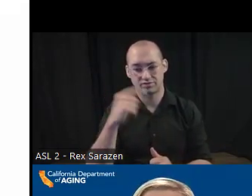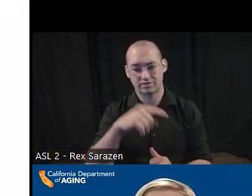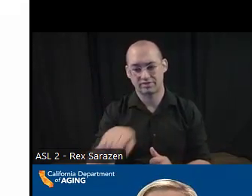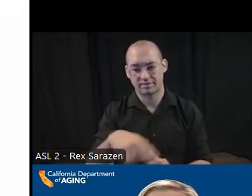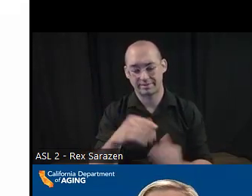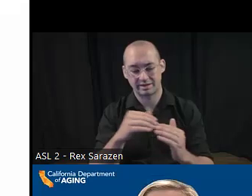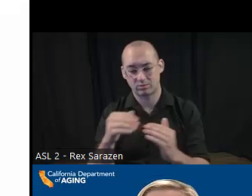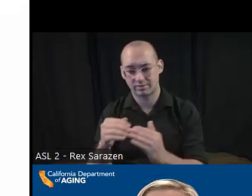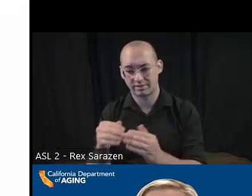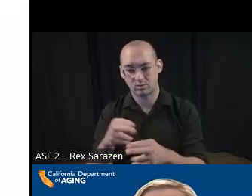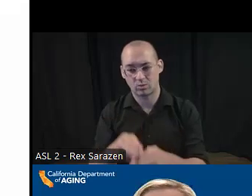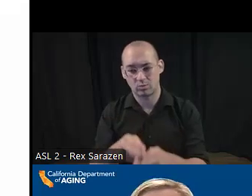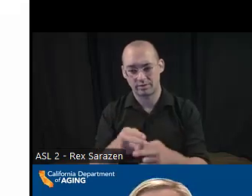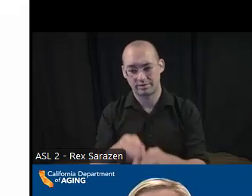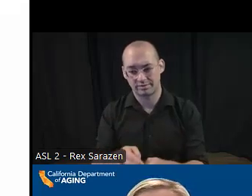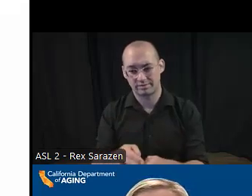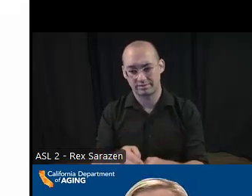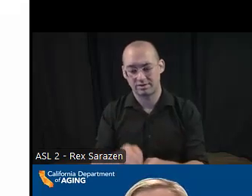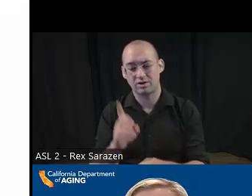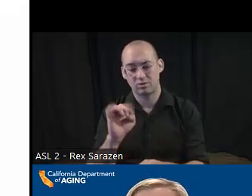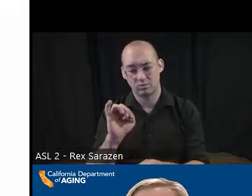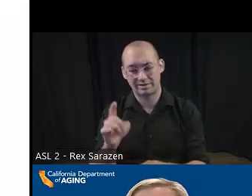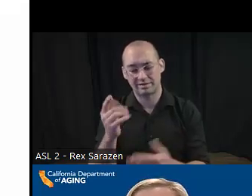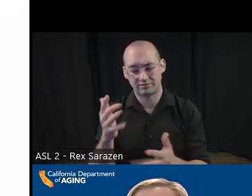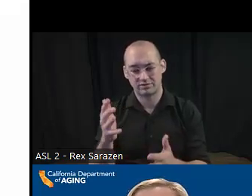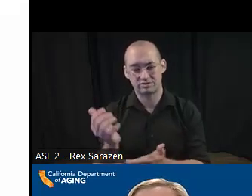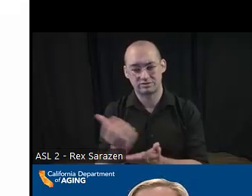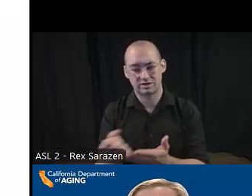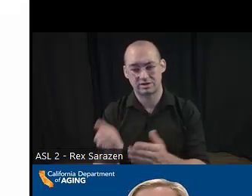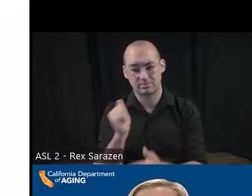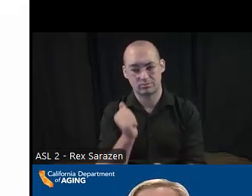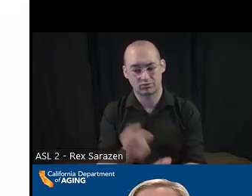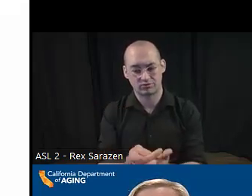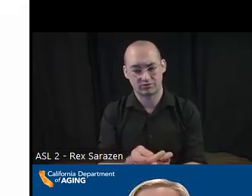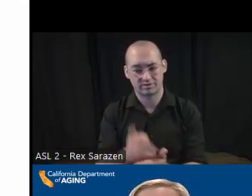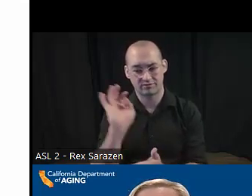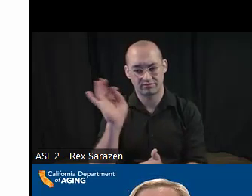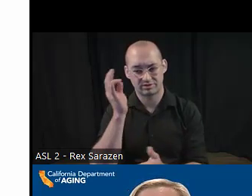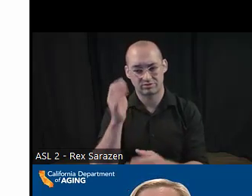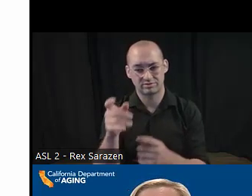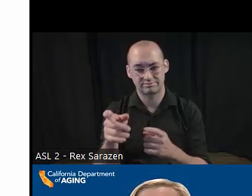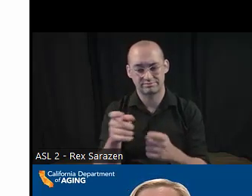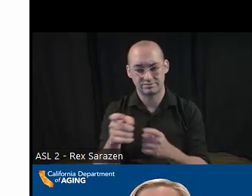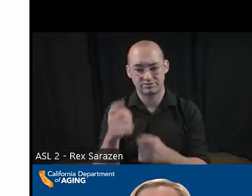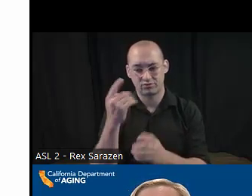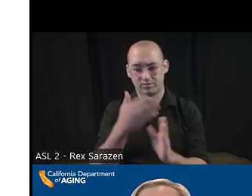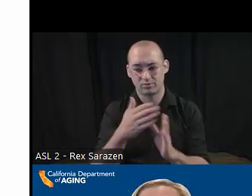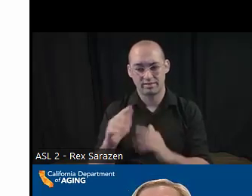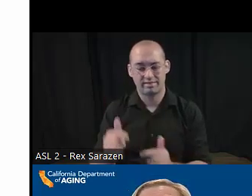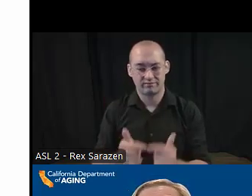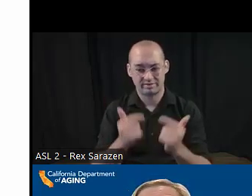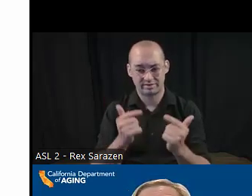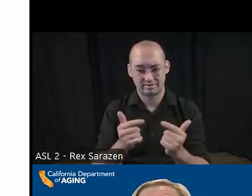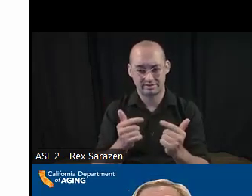weighted. And we did just receive approval by the Federal Administration for Community Living